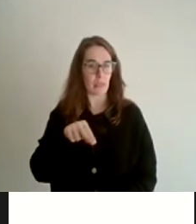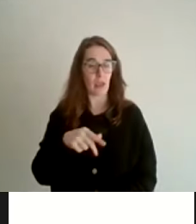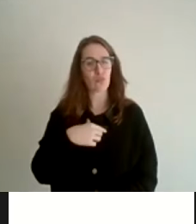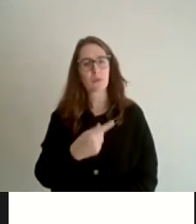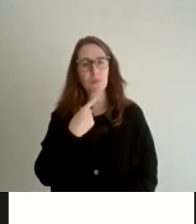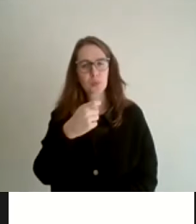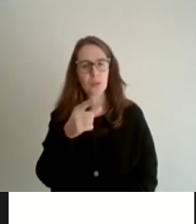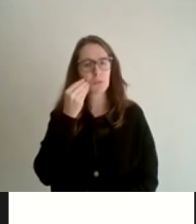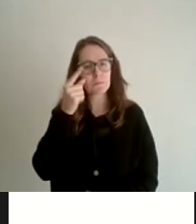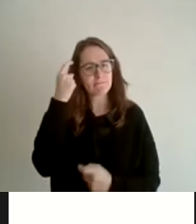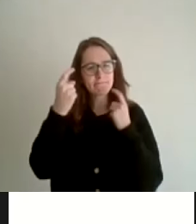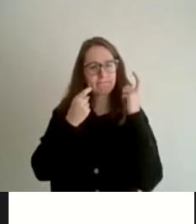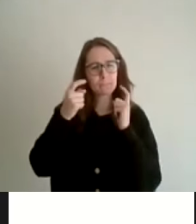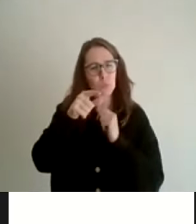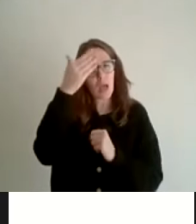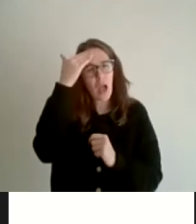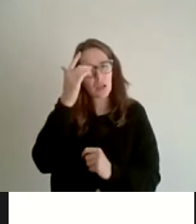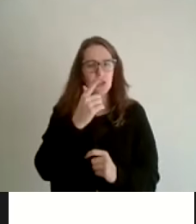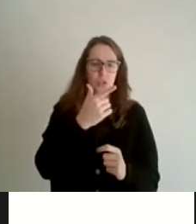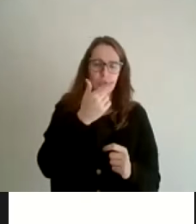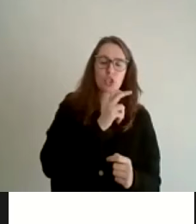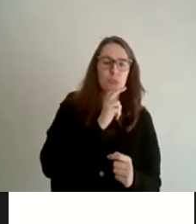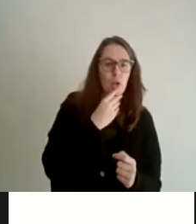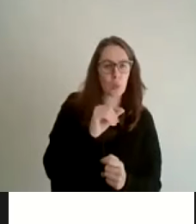on the student answers in the video.